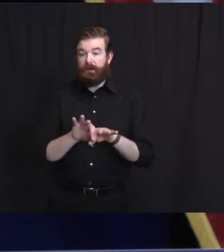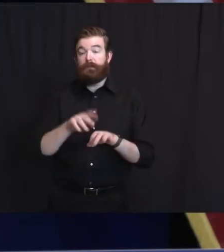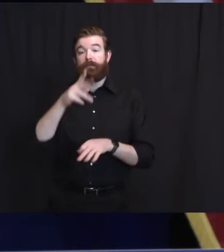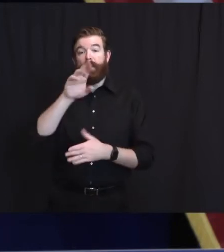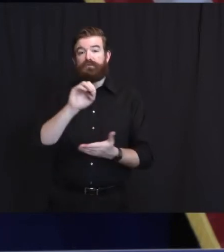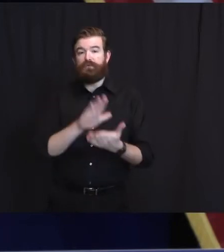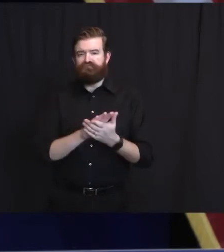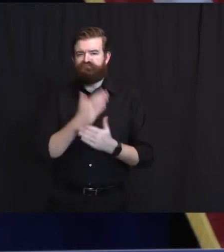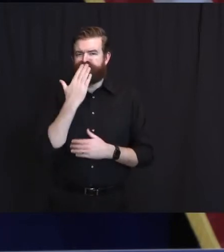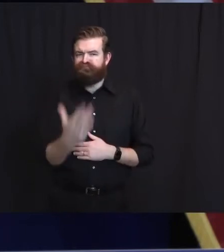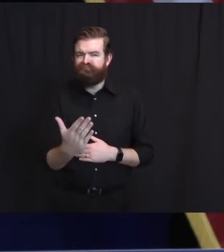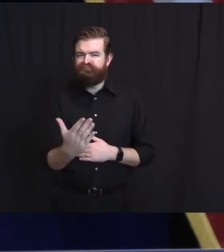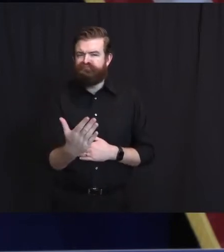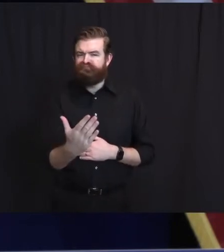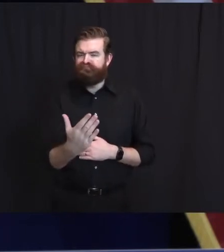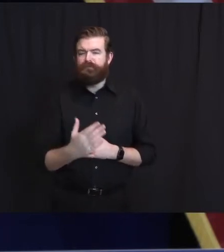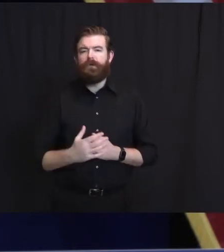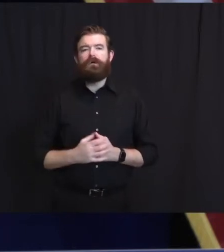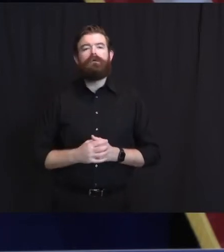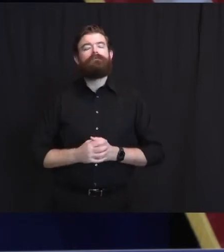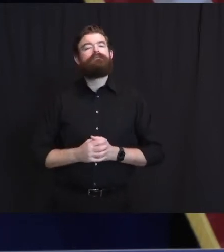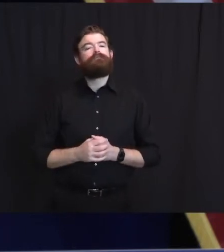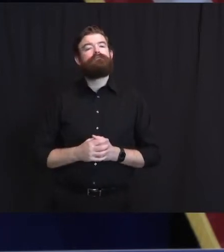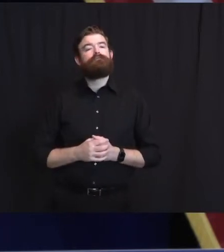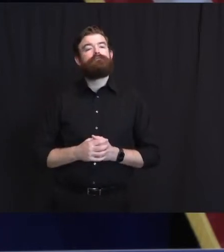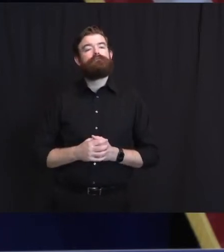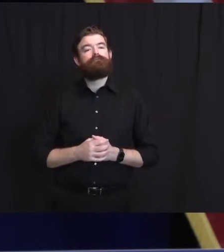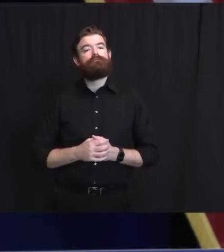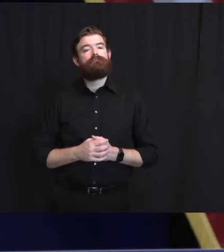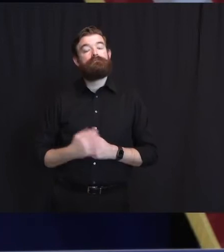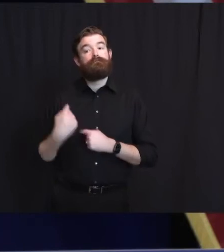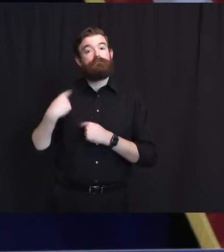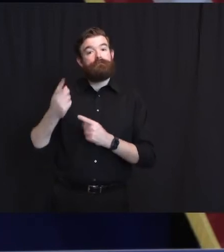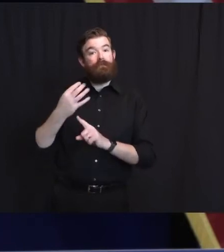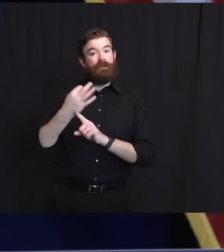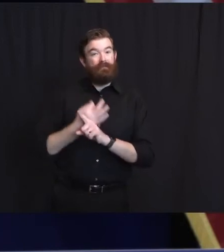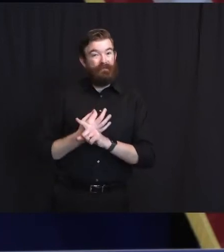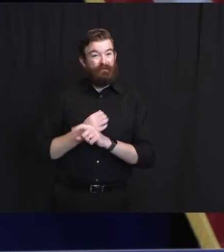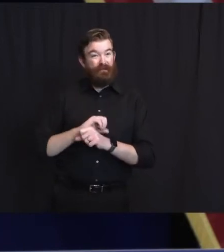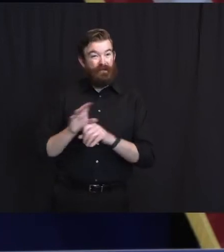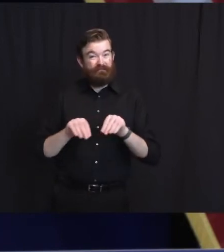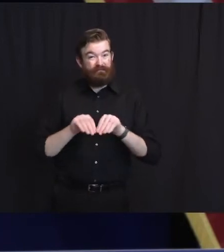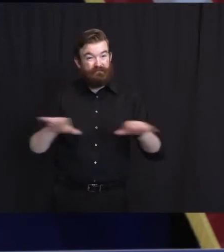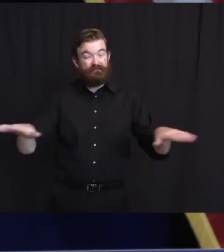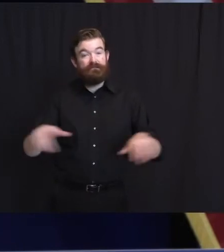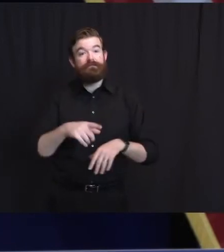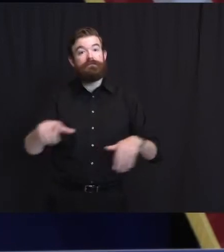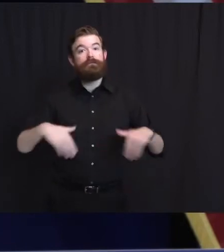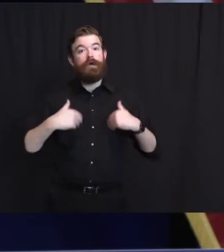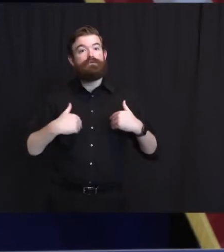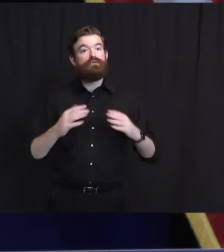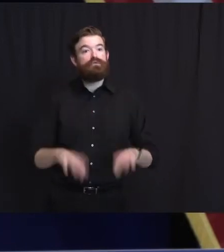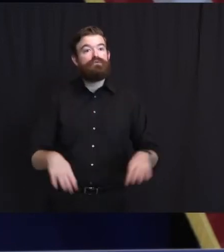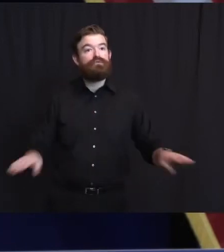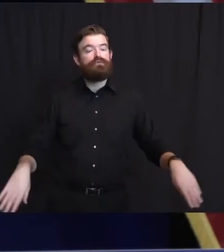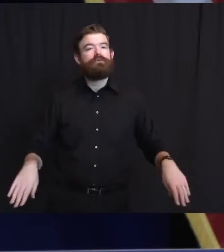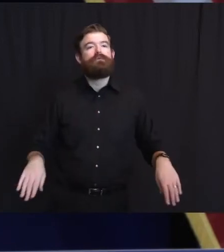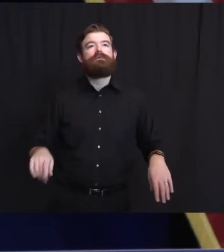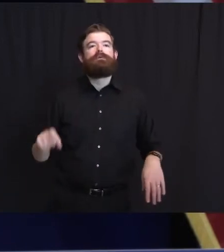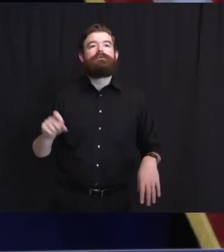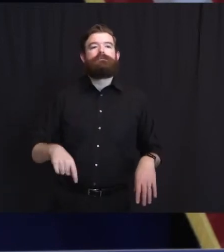9 months remind us of the extent to which our youngest learners require unique, dedicated supports to meet their